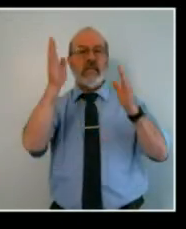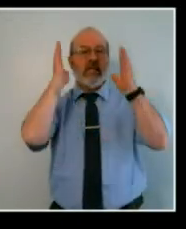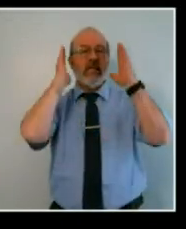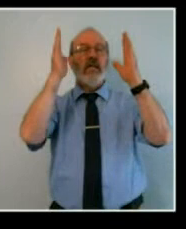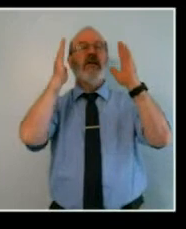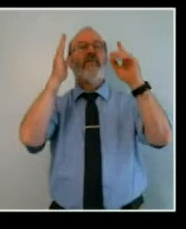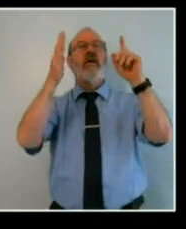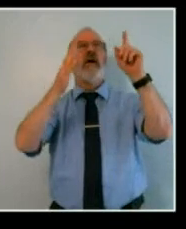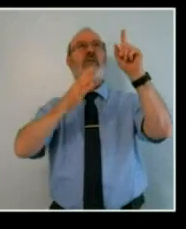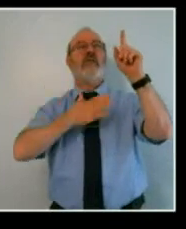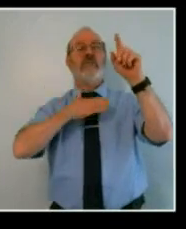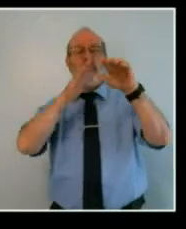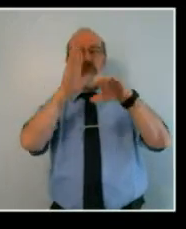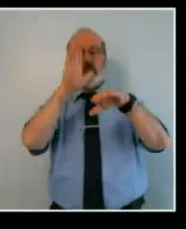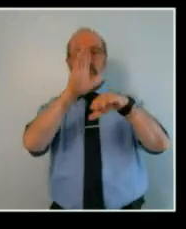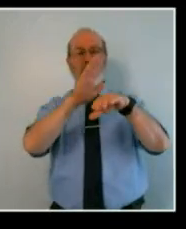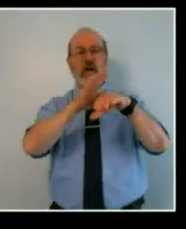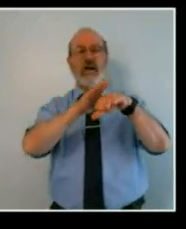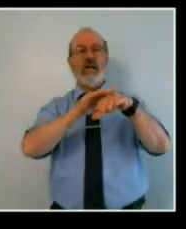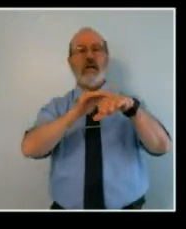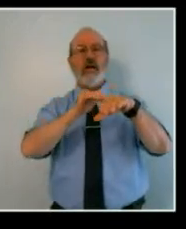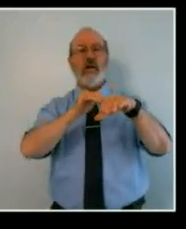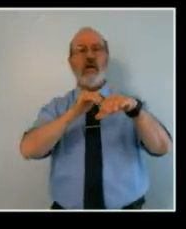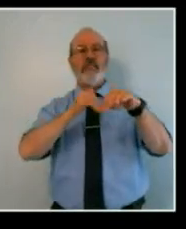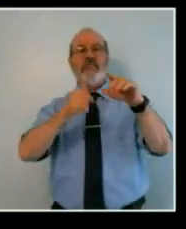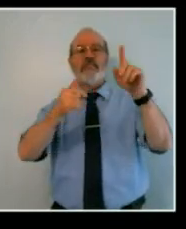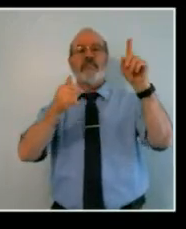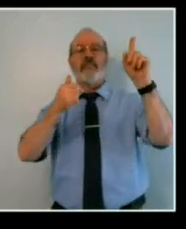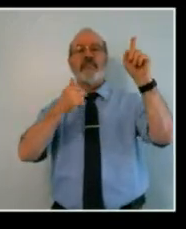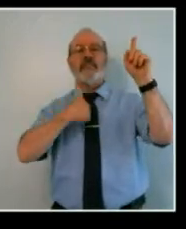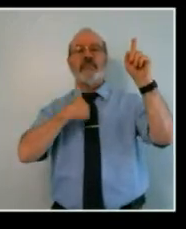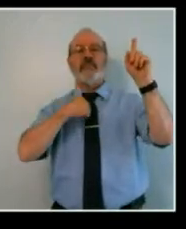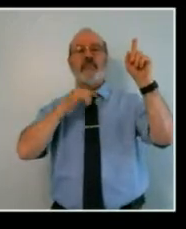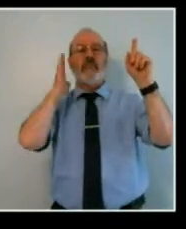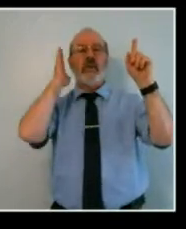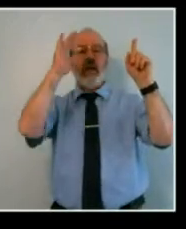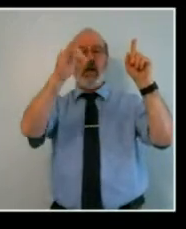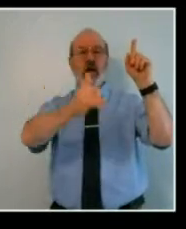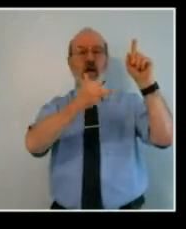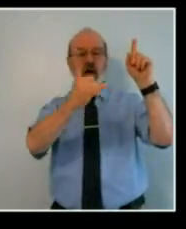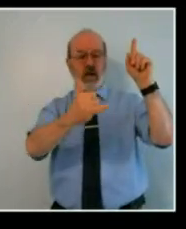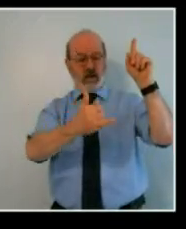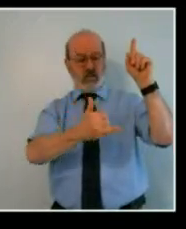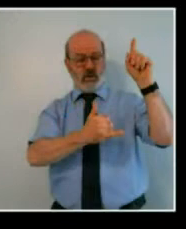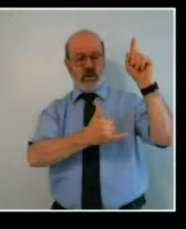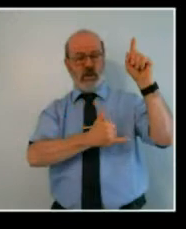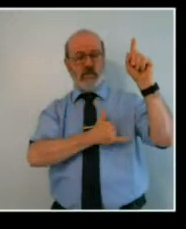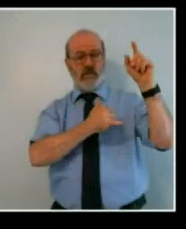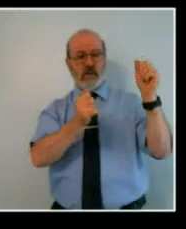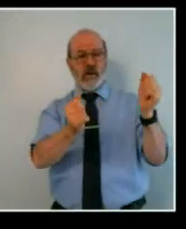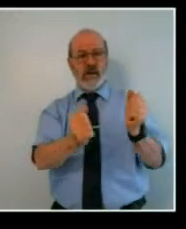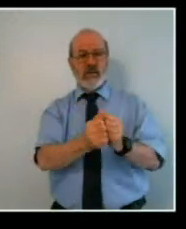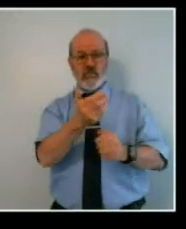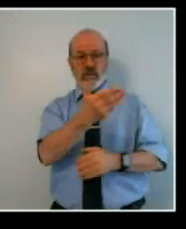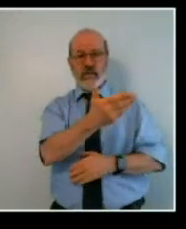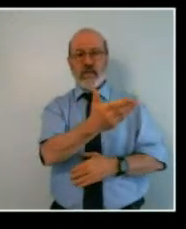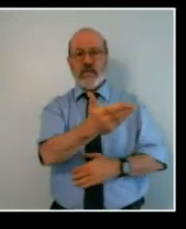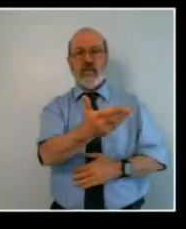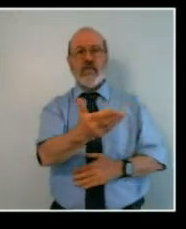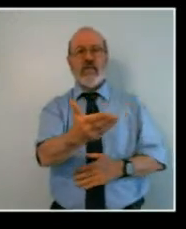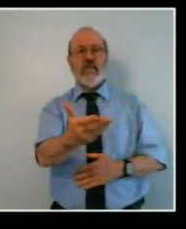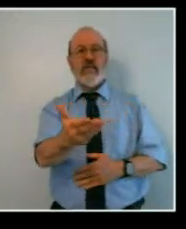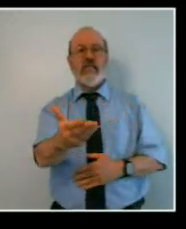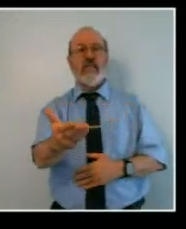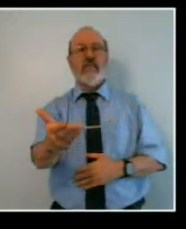If thou wilt heed my calling, I will abide with thee.